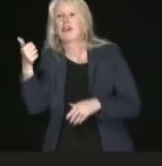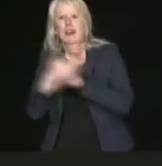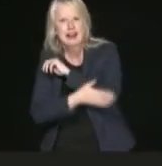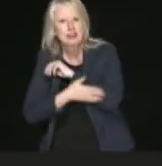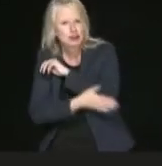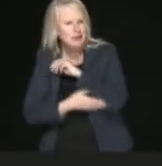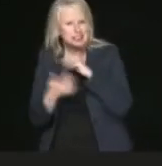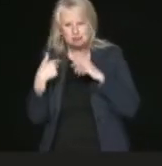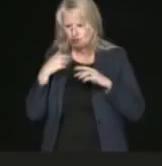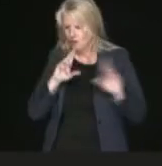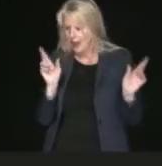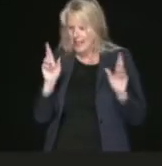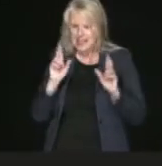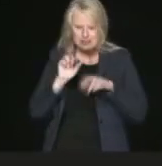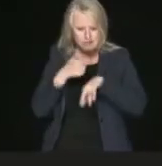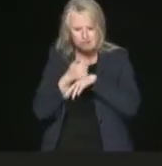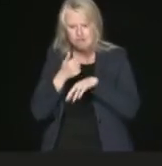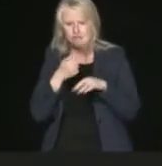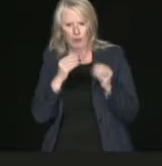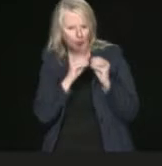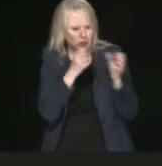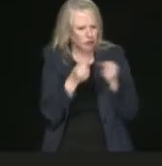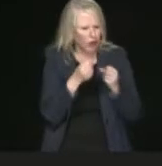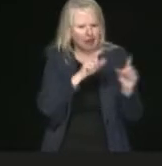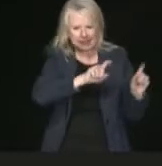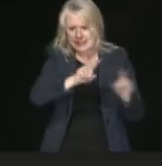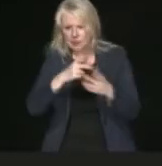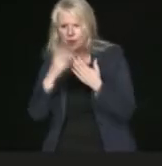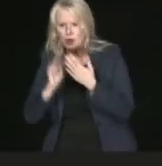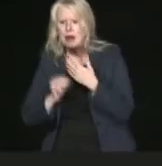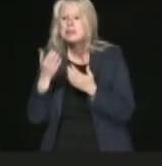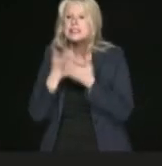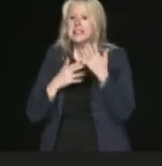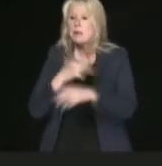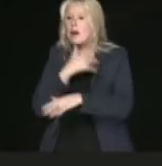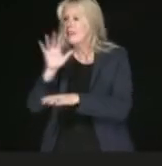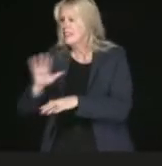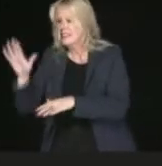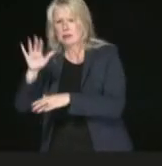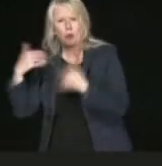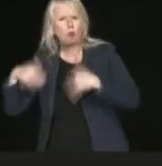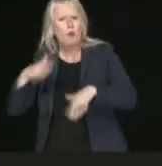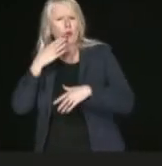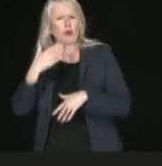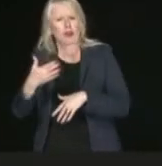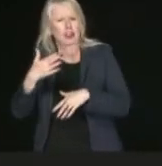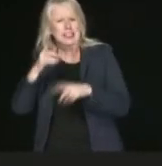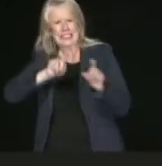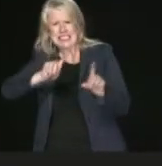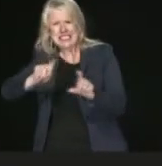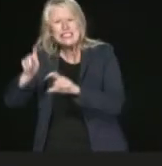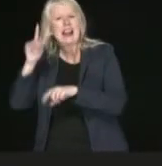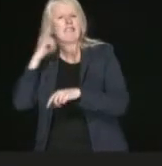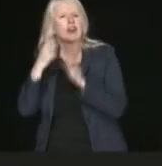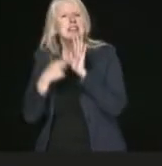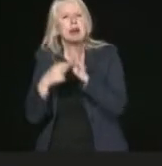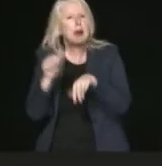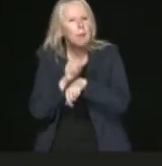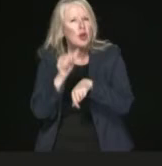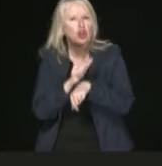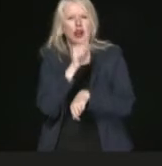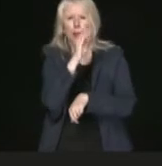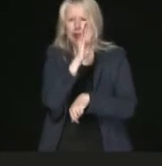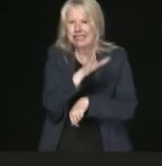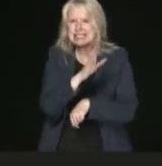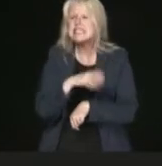our testing programs. Certain jurisdictions are doing extraordinarily well on testing, like Alberta and British Columbia.